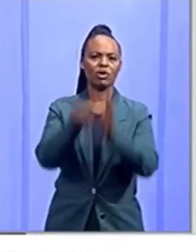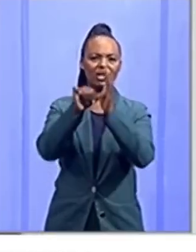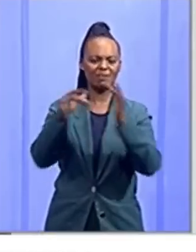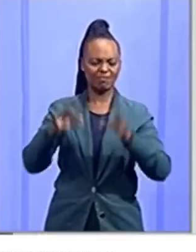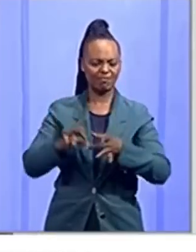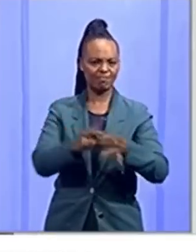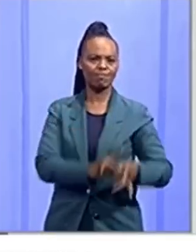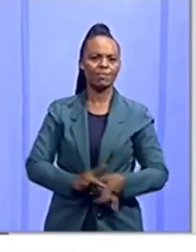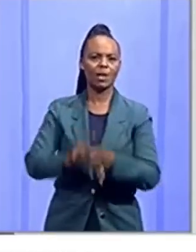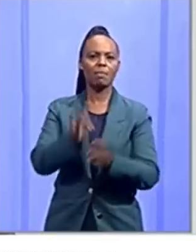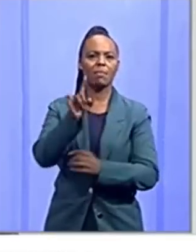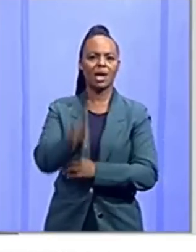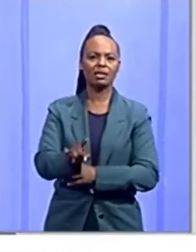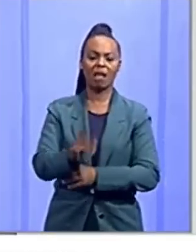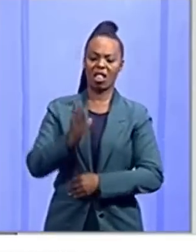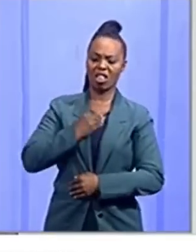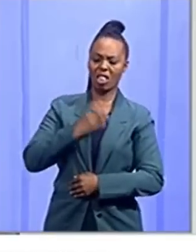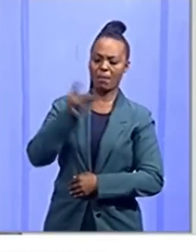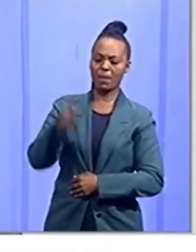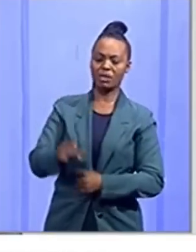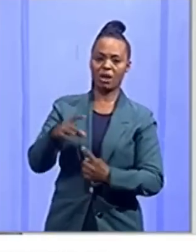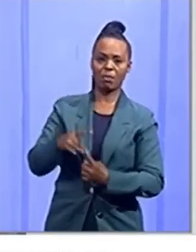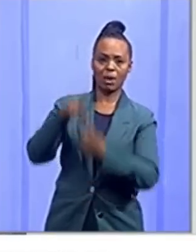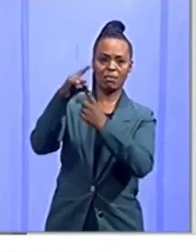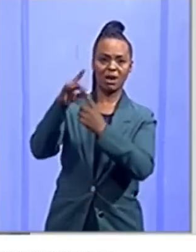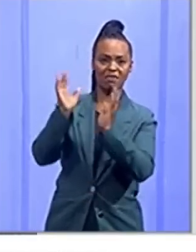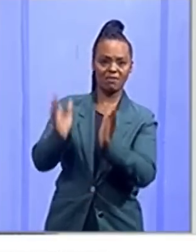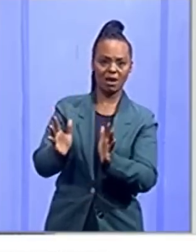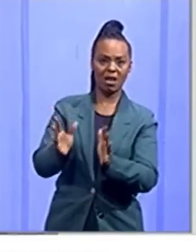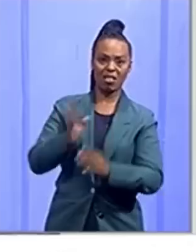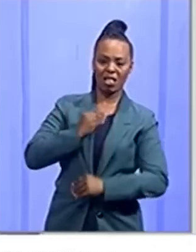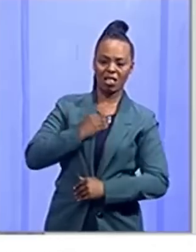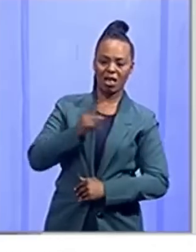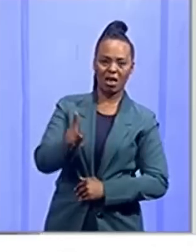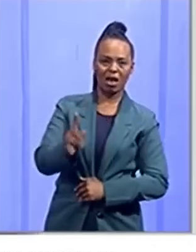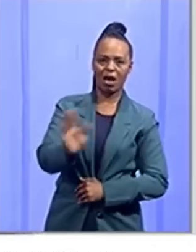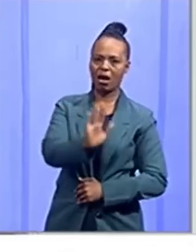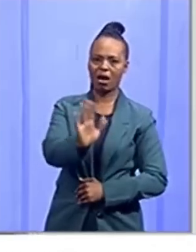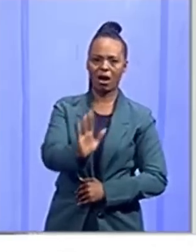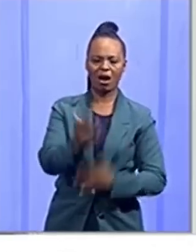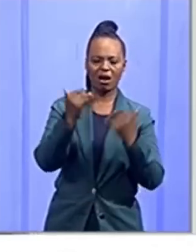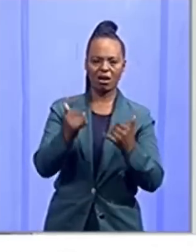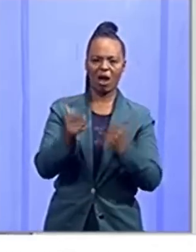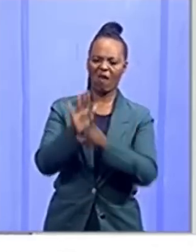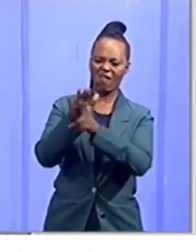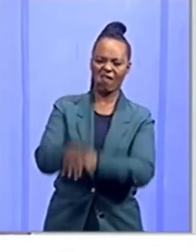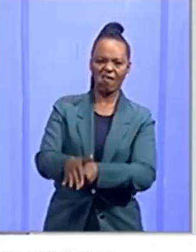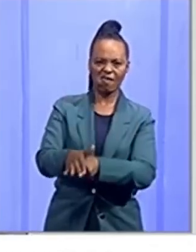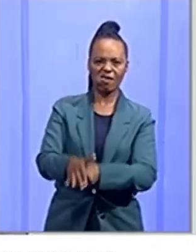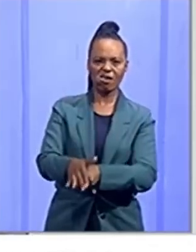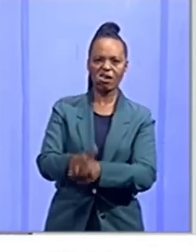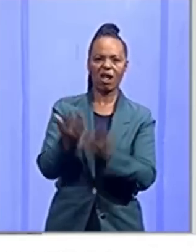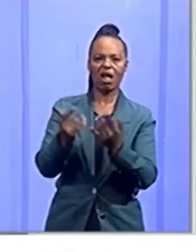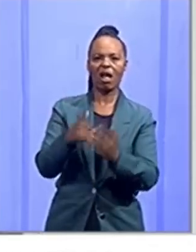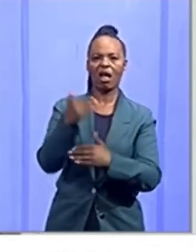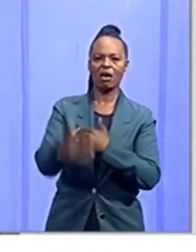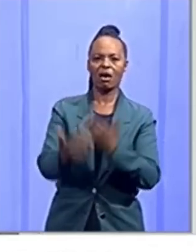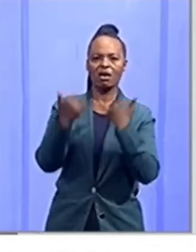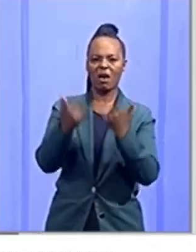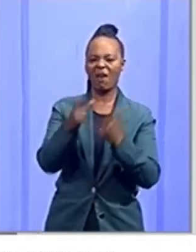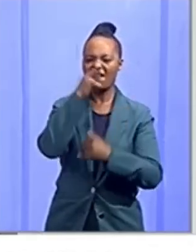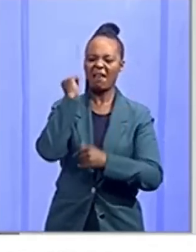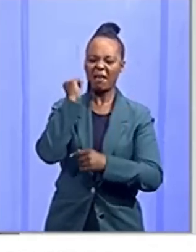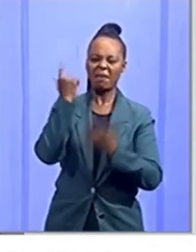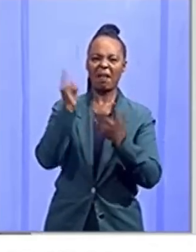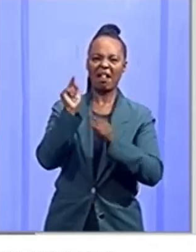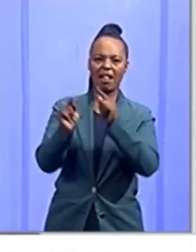without undermining those who are elected, and then cast aspersions on them, and then give them names